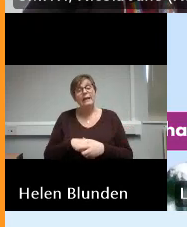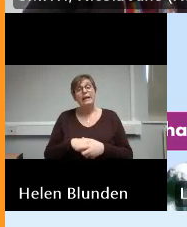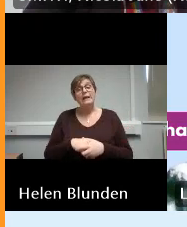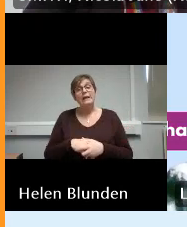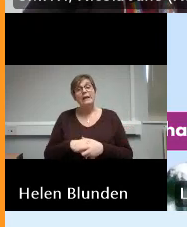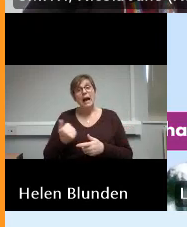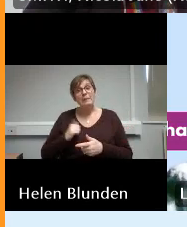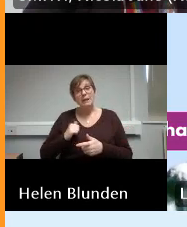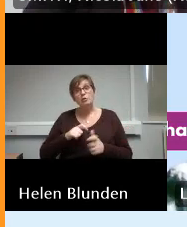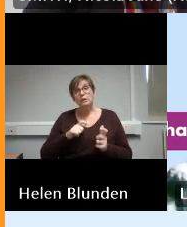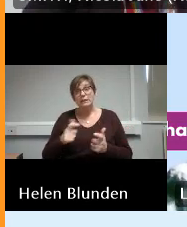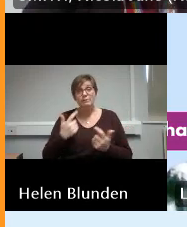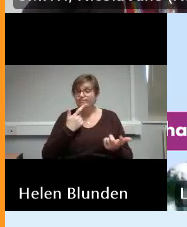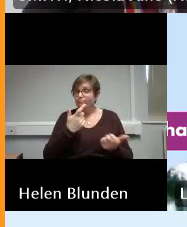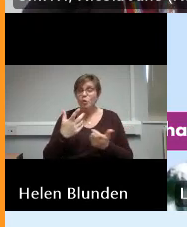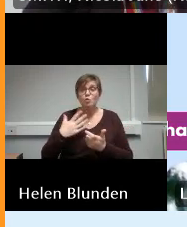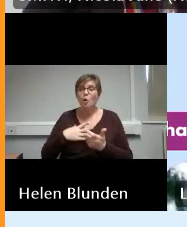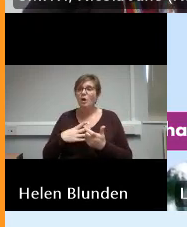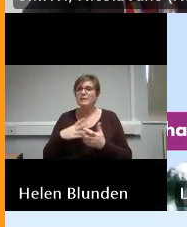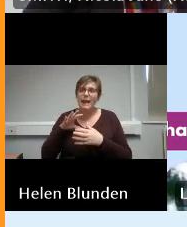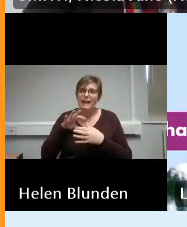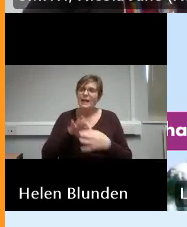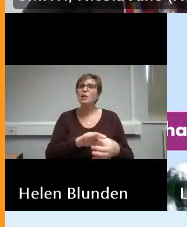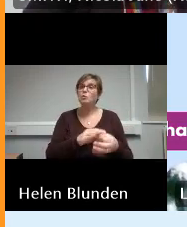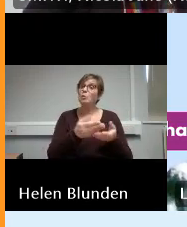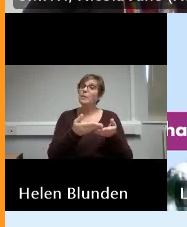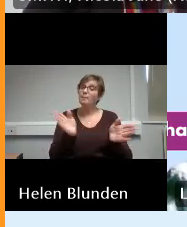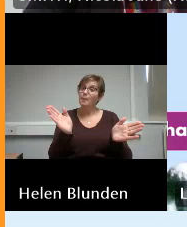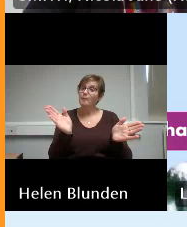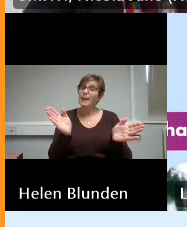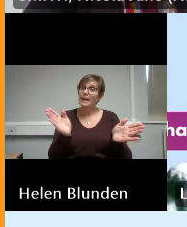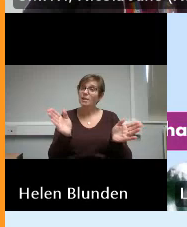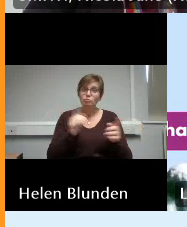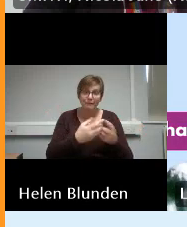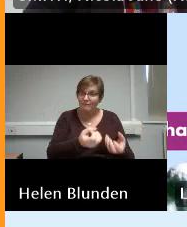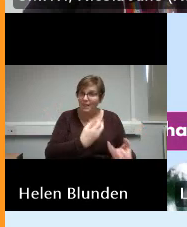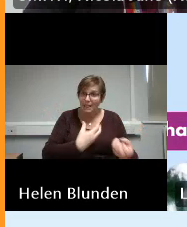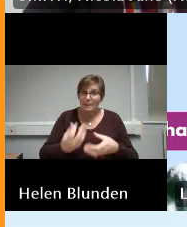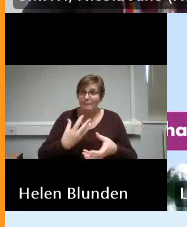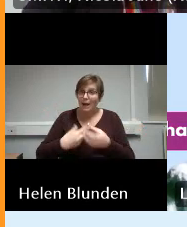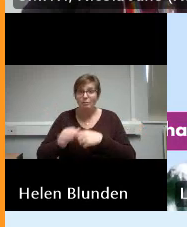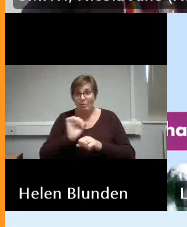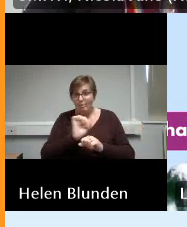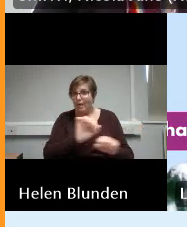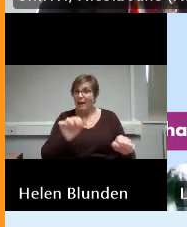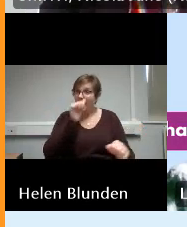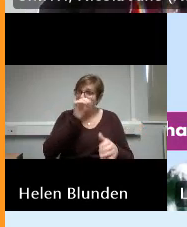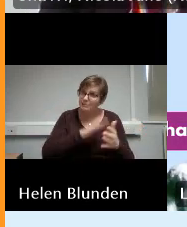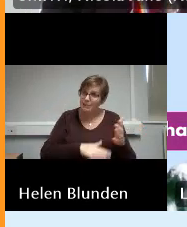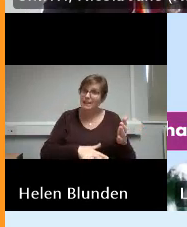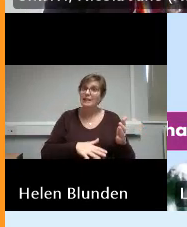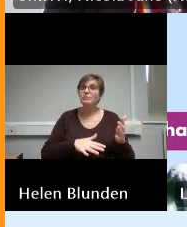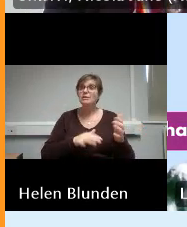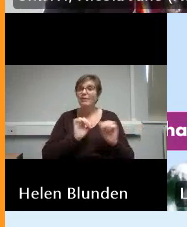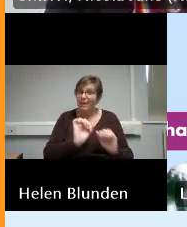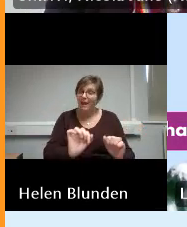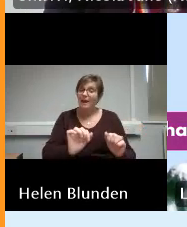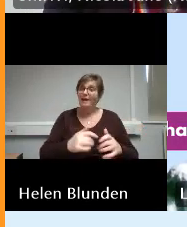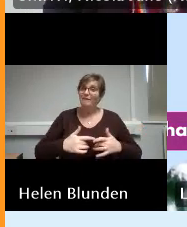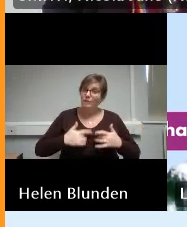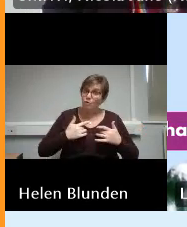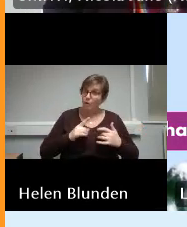Presumably you're still looking to get engagement with the public to get feedback about their experiences and their views on what